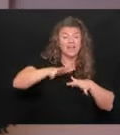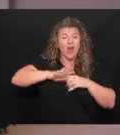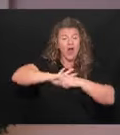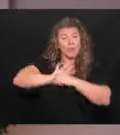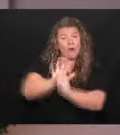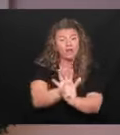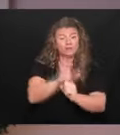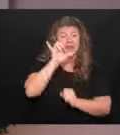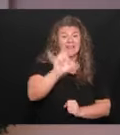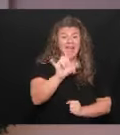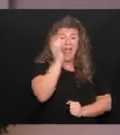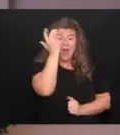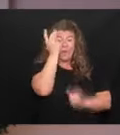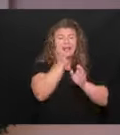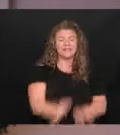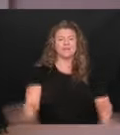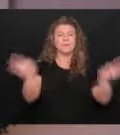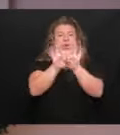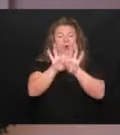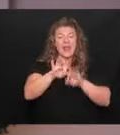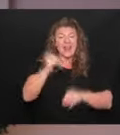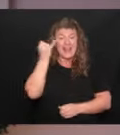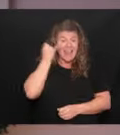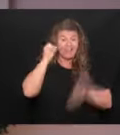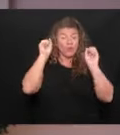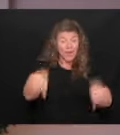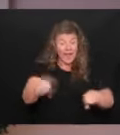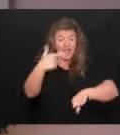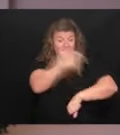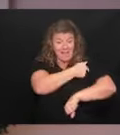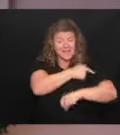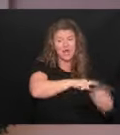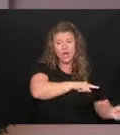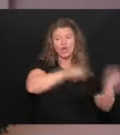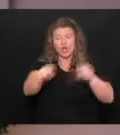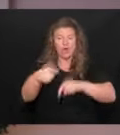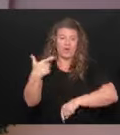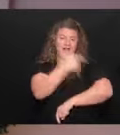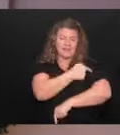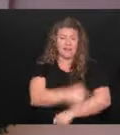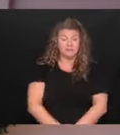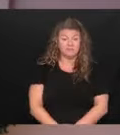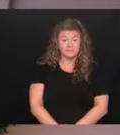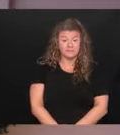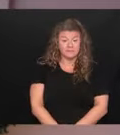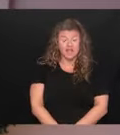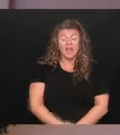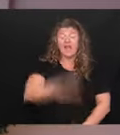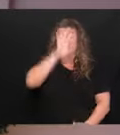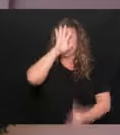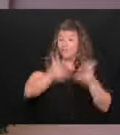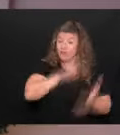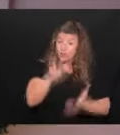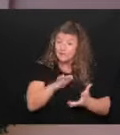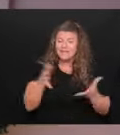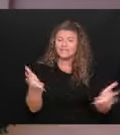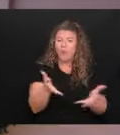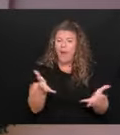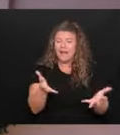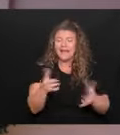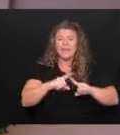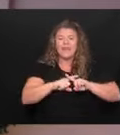have our population who is eligible to get vaccinated. Now, the confusing thing for people is that there's a difference